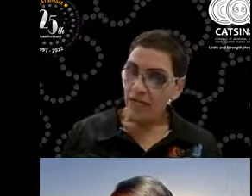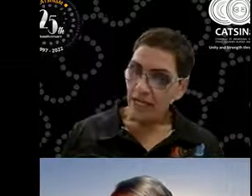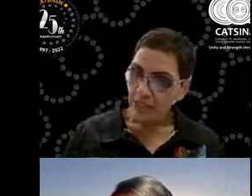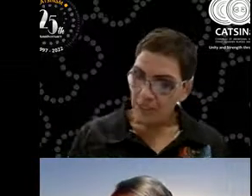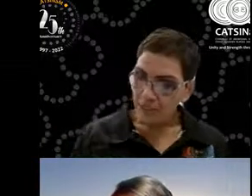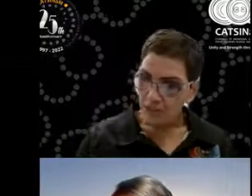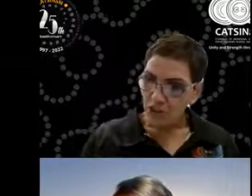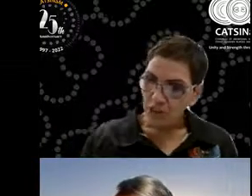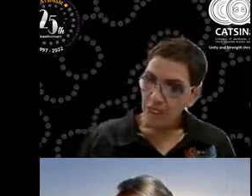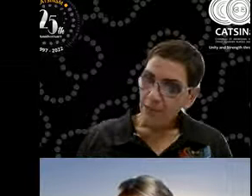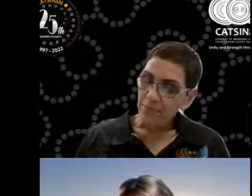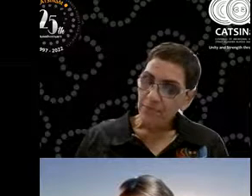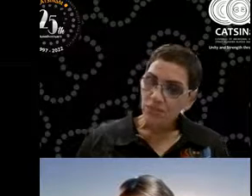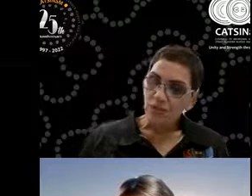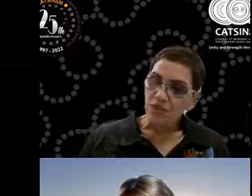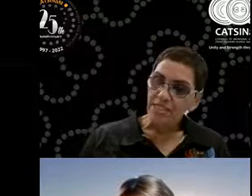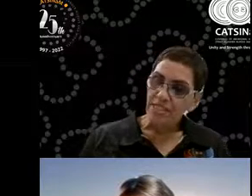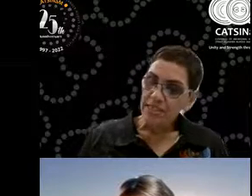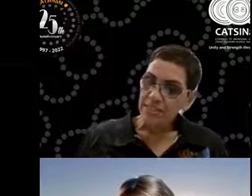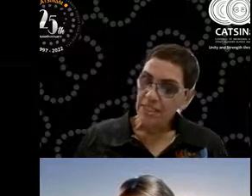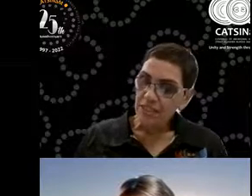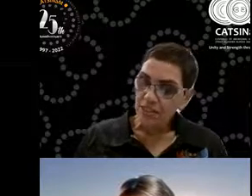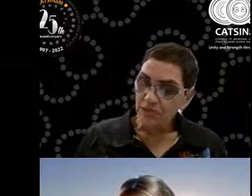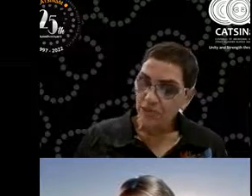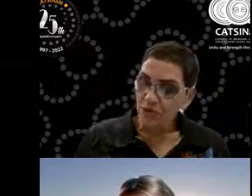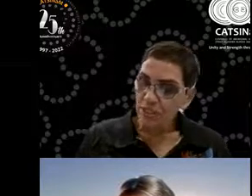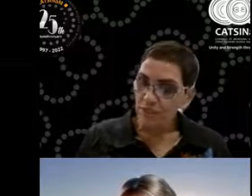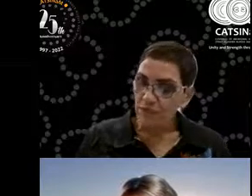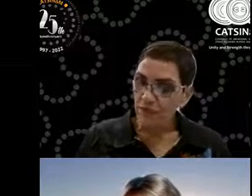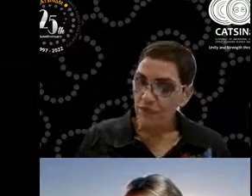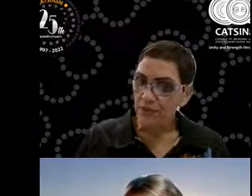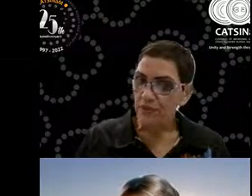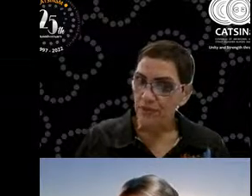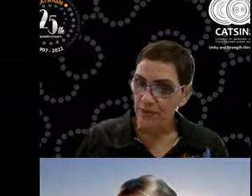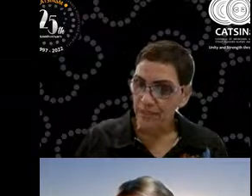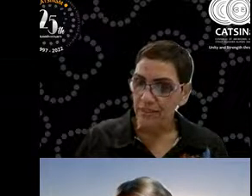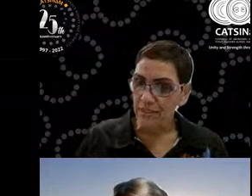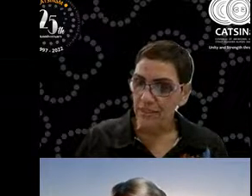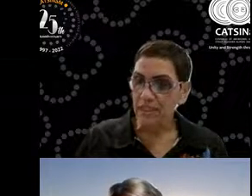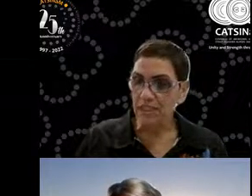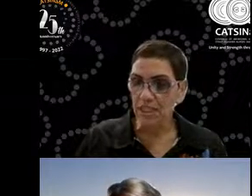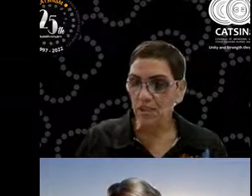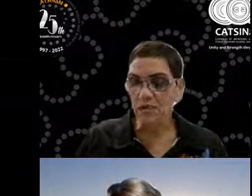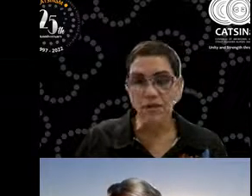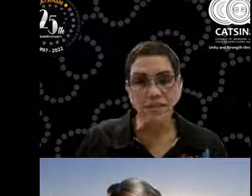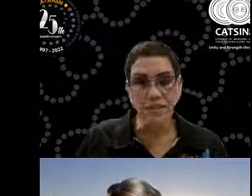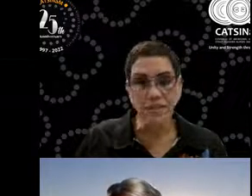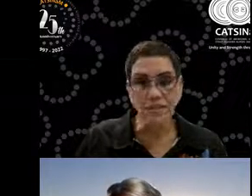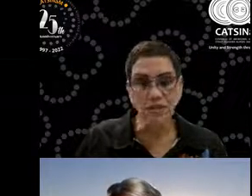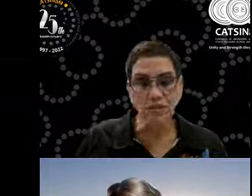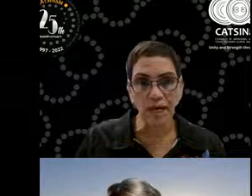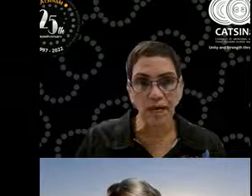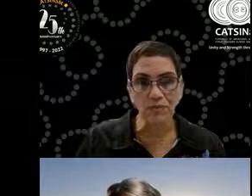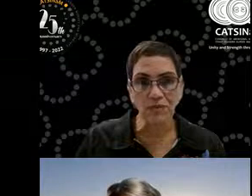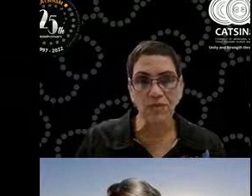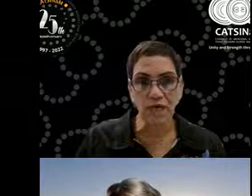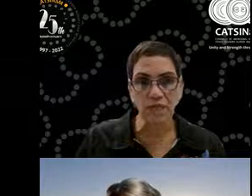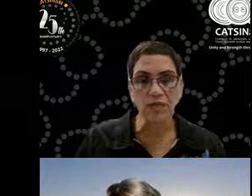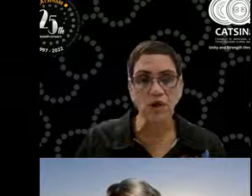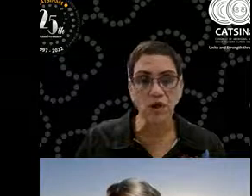So the rationale being to address latter stages of nurse and midwifery careers and to contextualise this